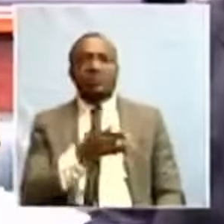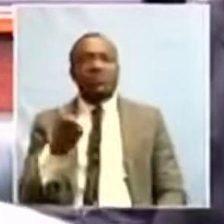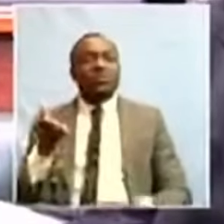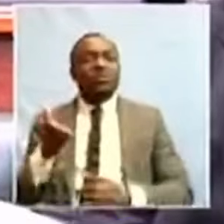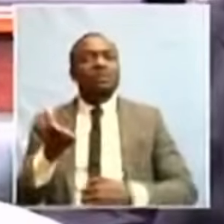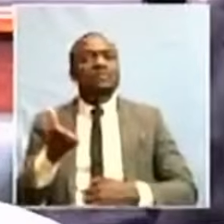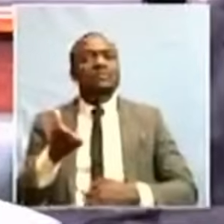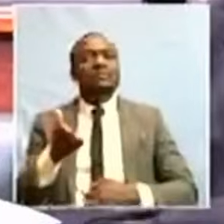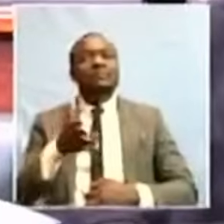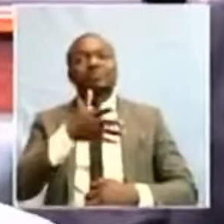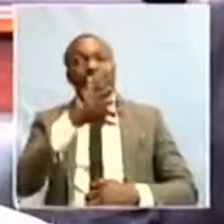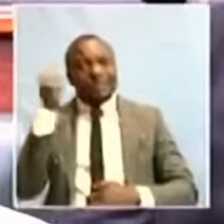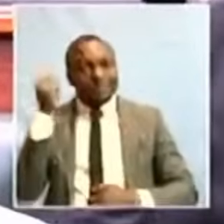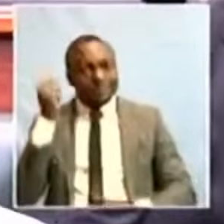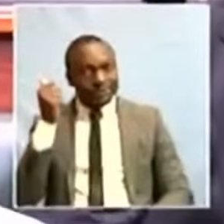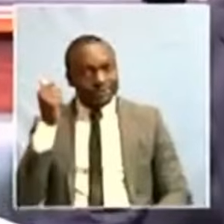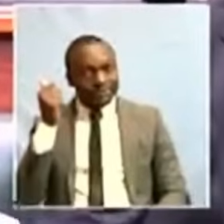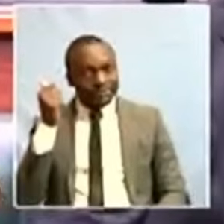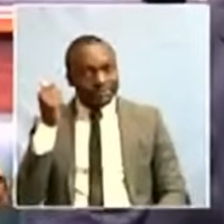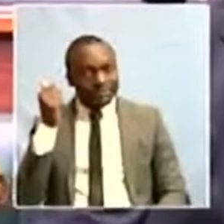better.